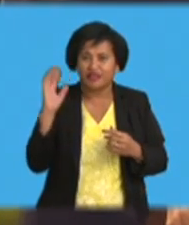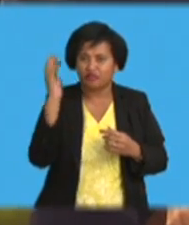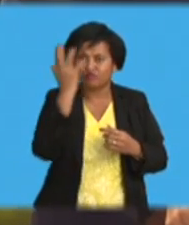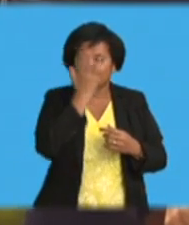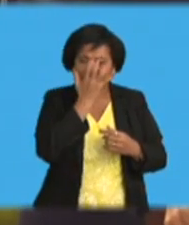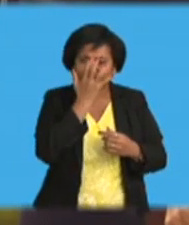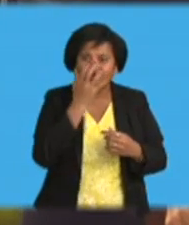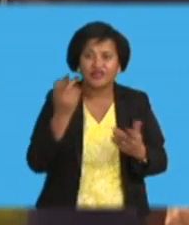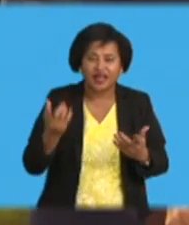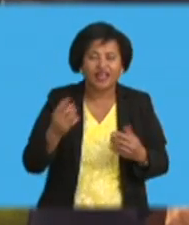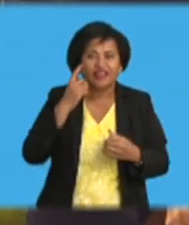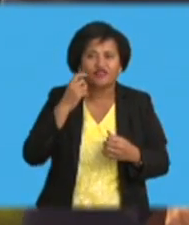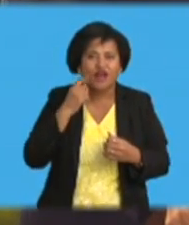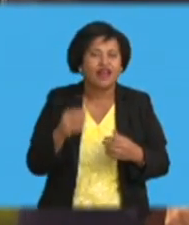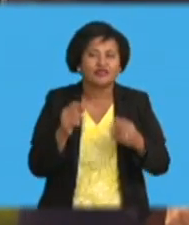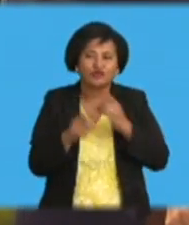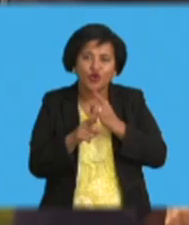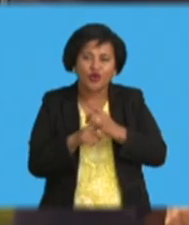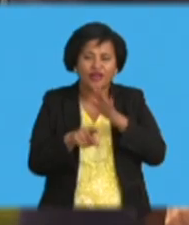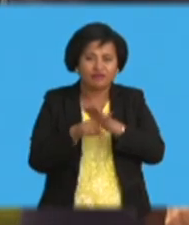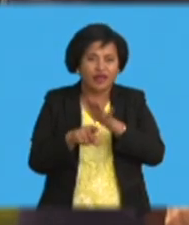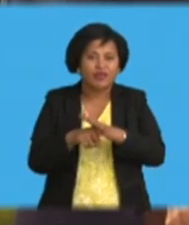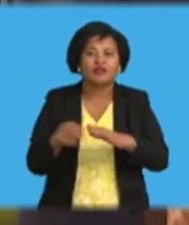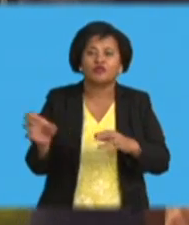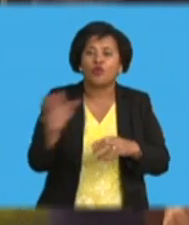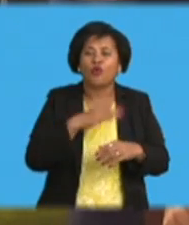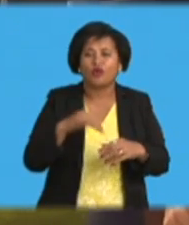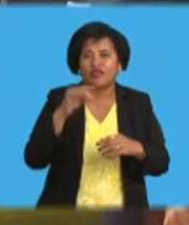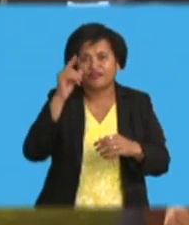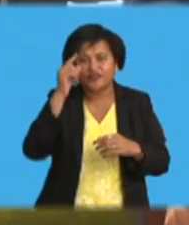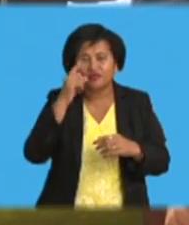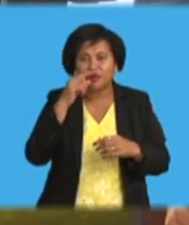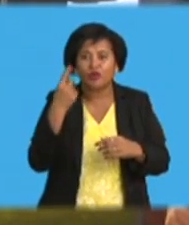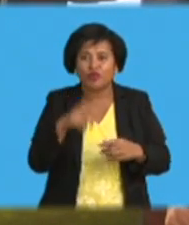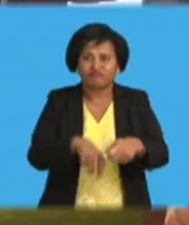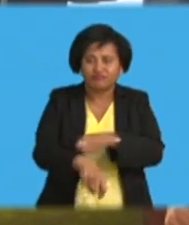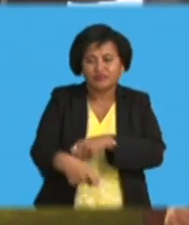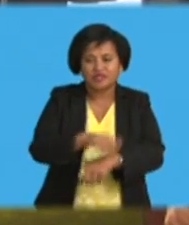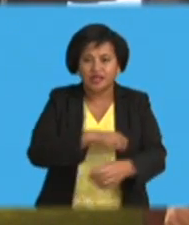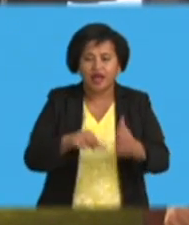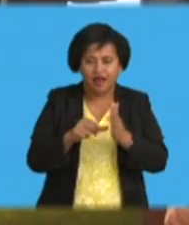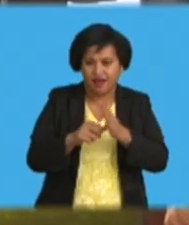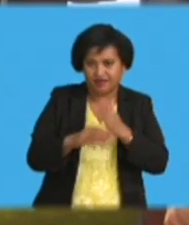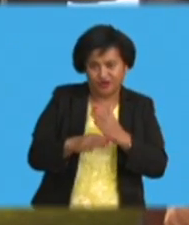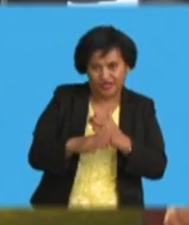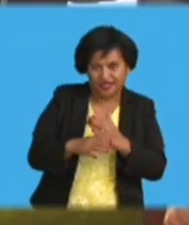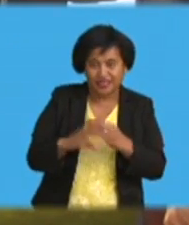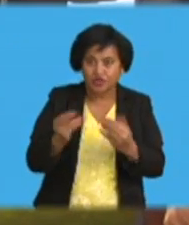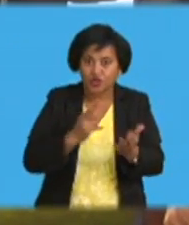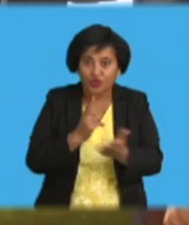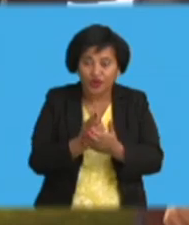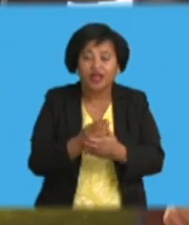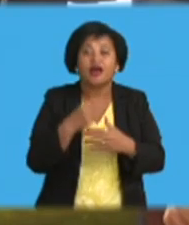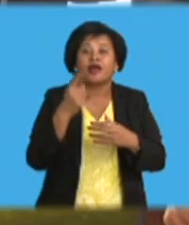scramble to attack our institutions and attack the hard-working Fijians who run them. Of course, Madam Speaker, the reality is that the men and women running